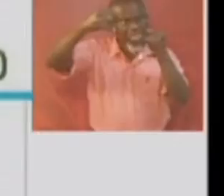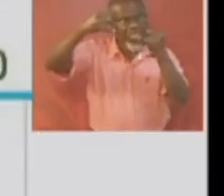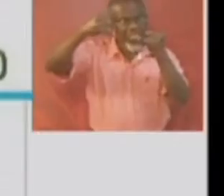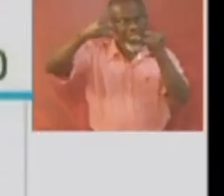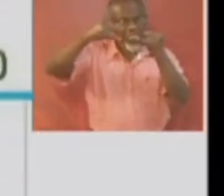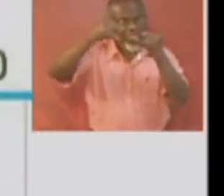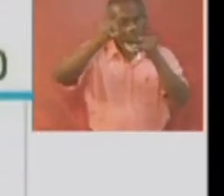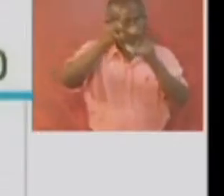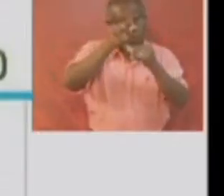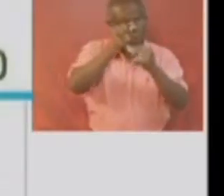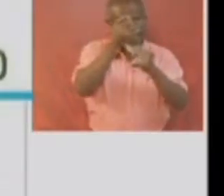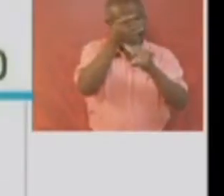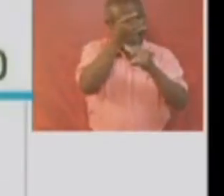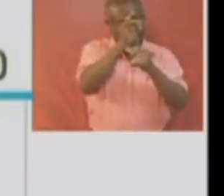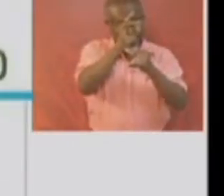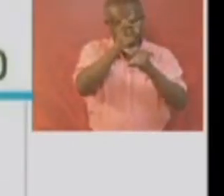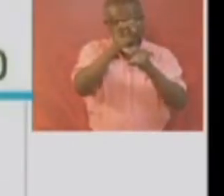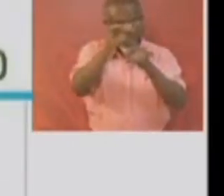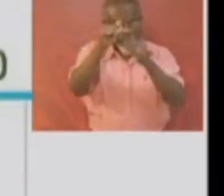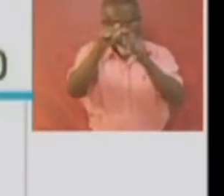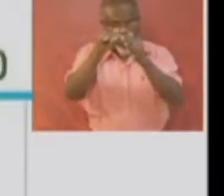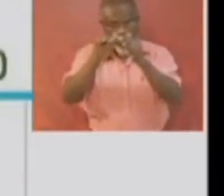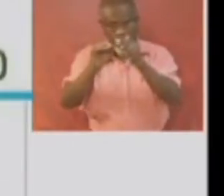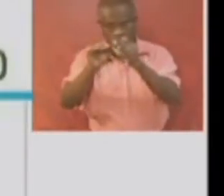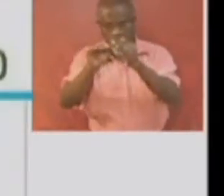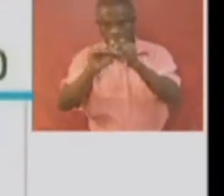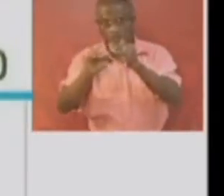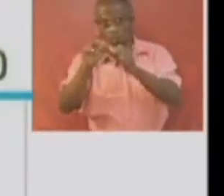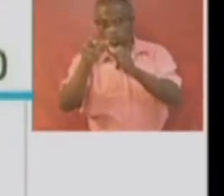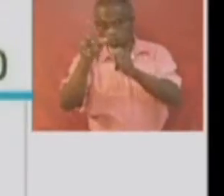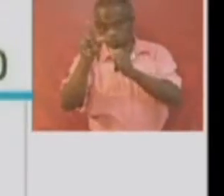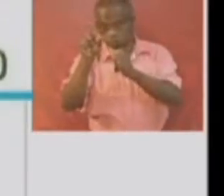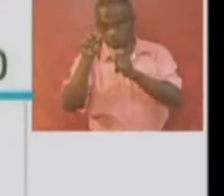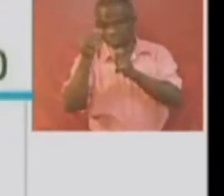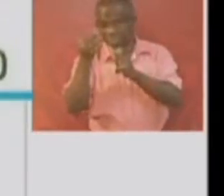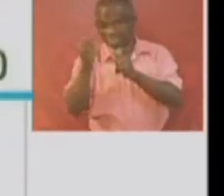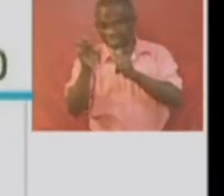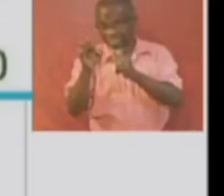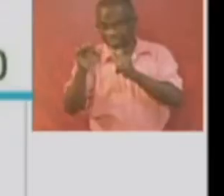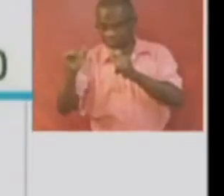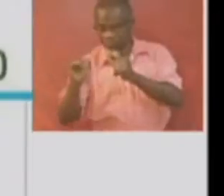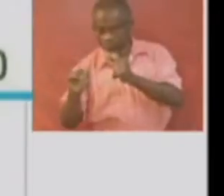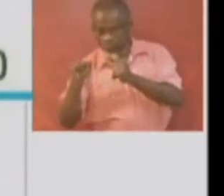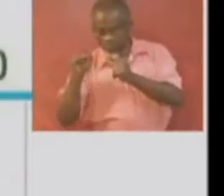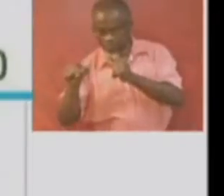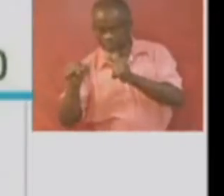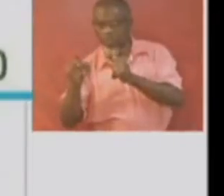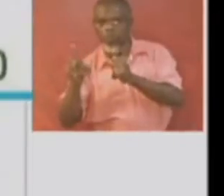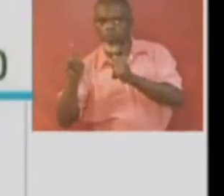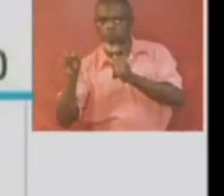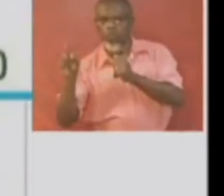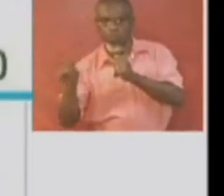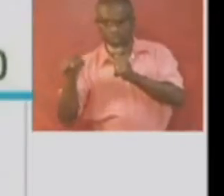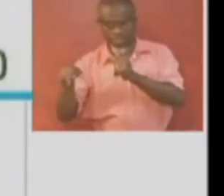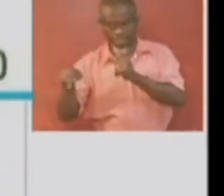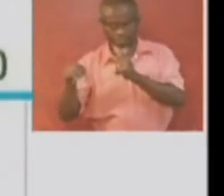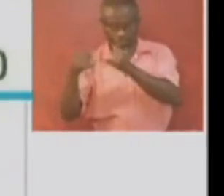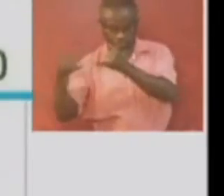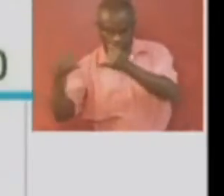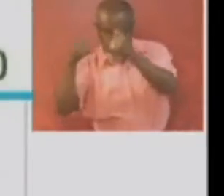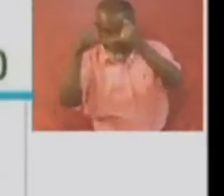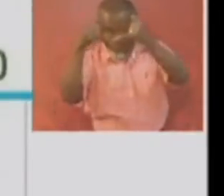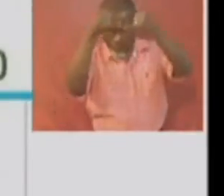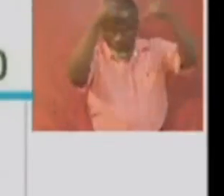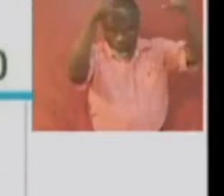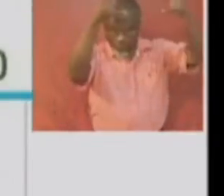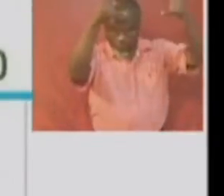is for 2019, and the lowest line is for 2020 up to October. So what that graph